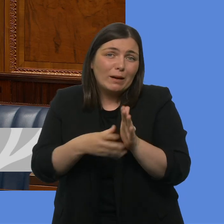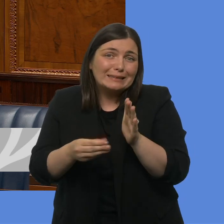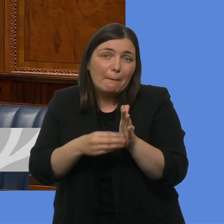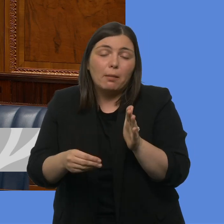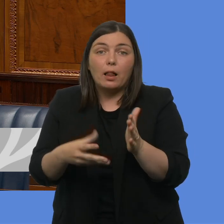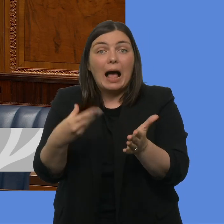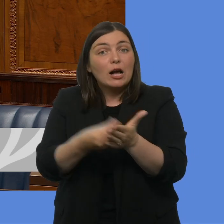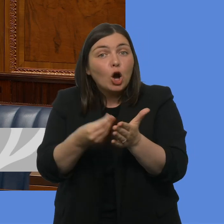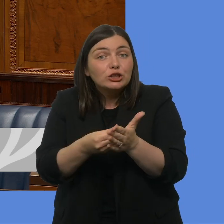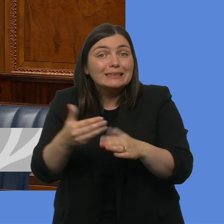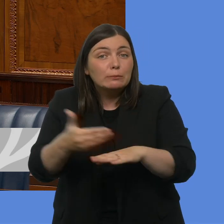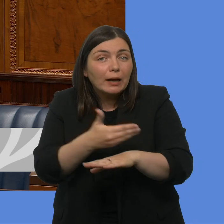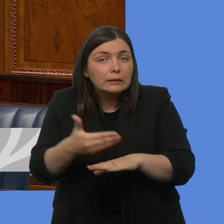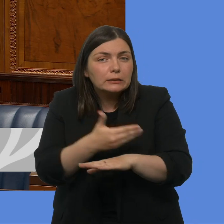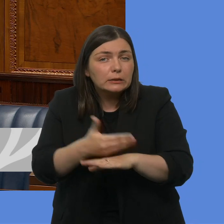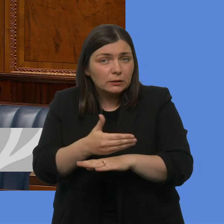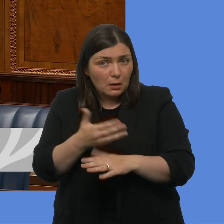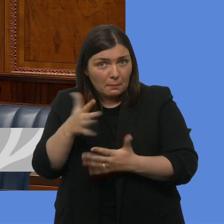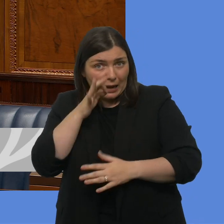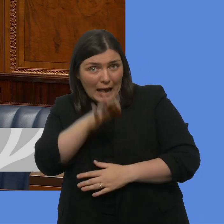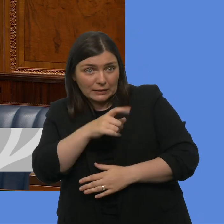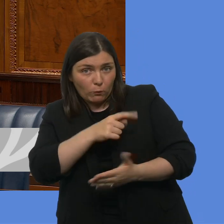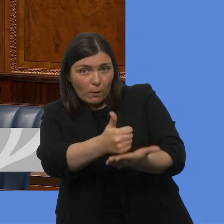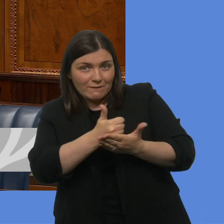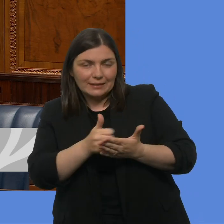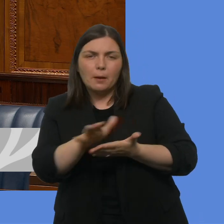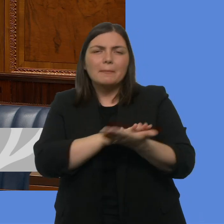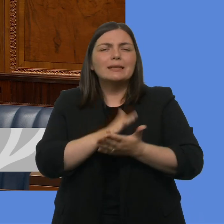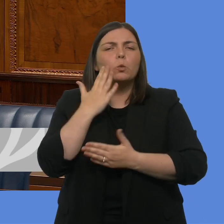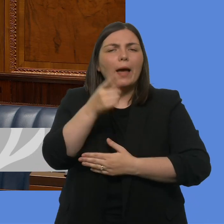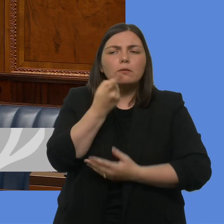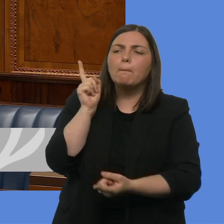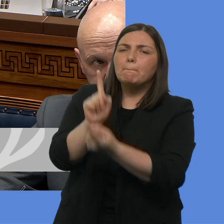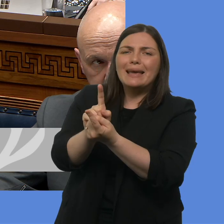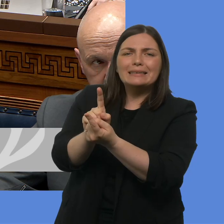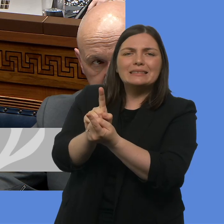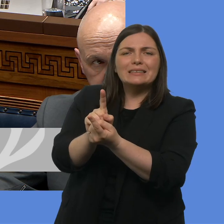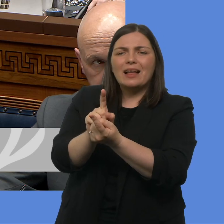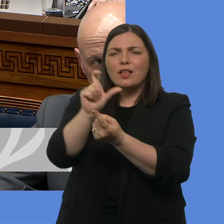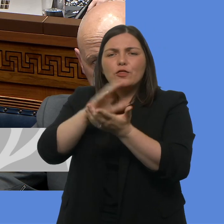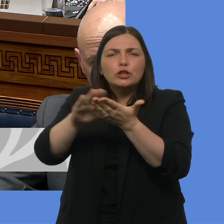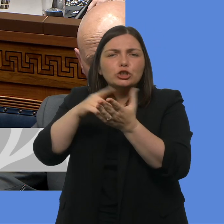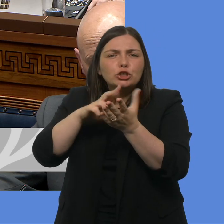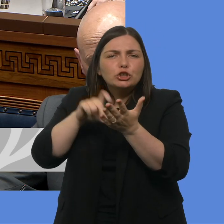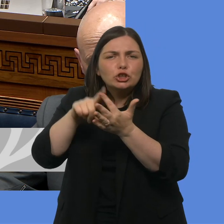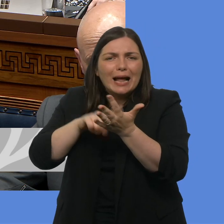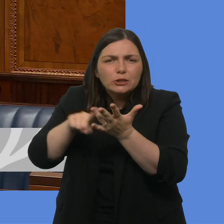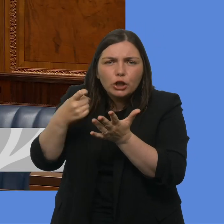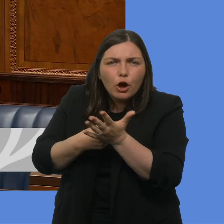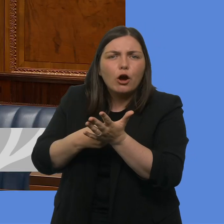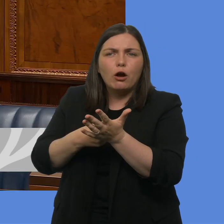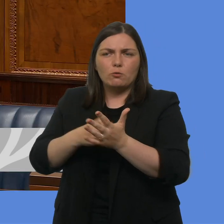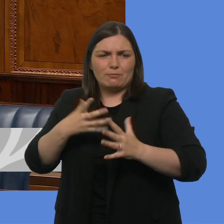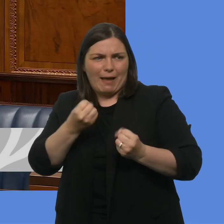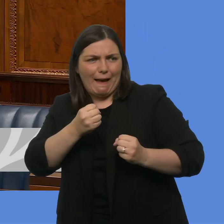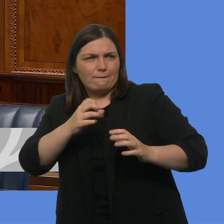to meet the likes of the Secretary of State, or indeed the Chancellor, to make a case best to the Chancellor. Would you consider that as well, please? Because